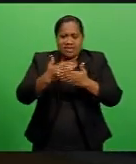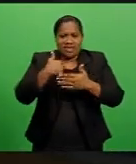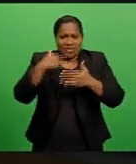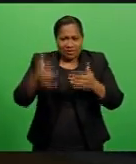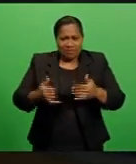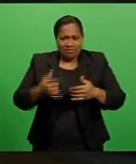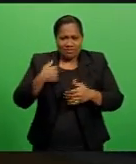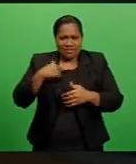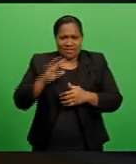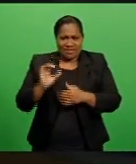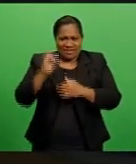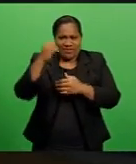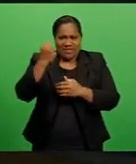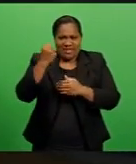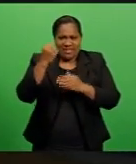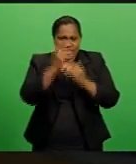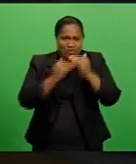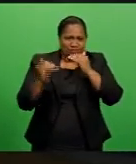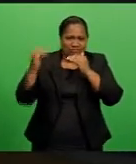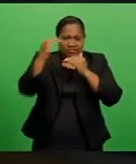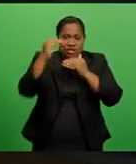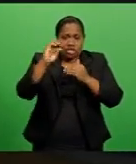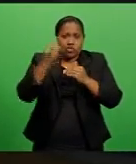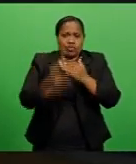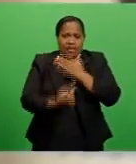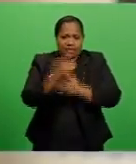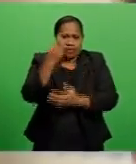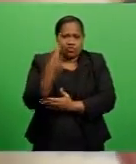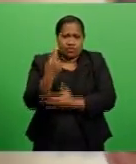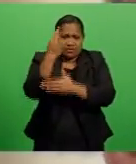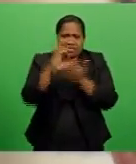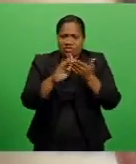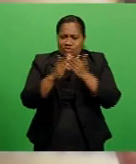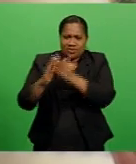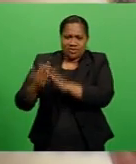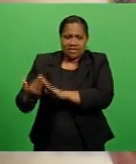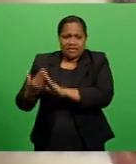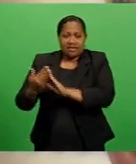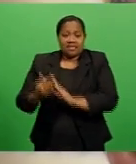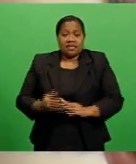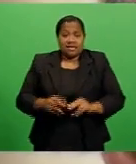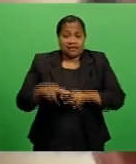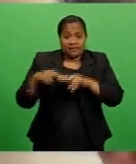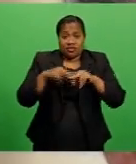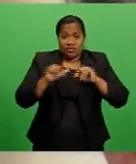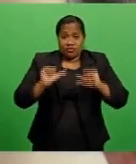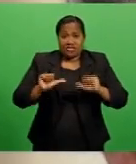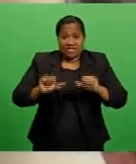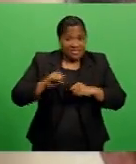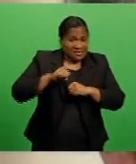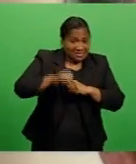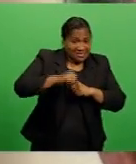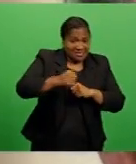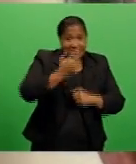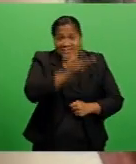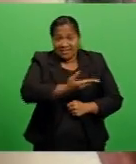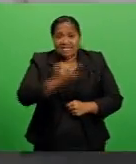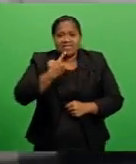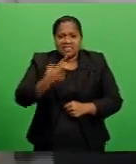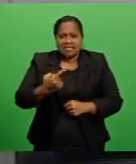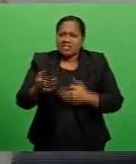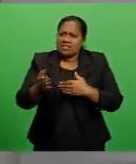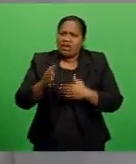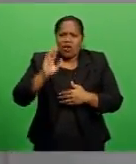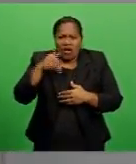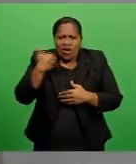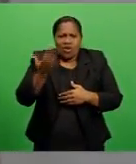that opportunity to represent their communities, their families. Boxing Fiji President Manasa Mbaravilala says the door is always open